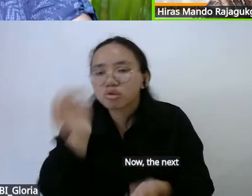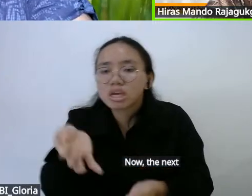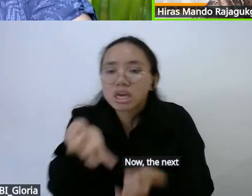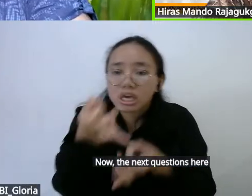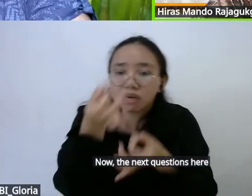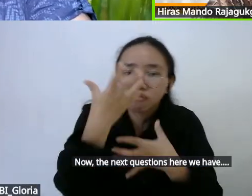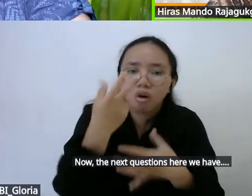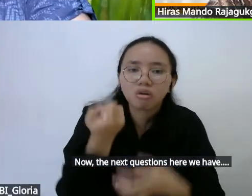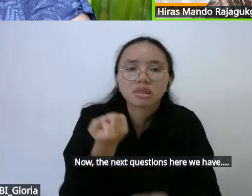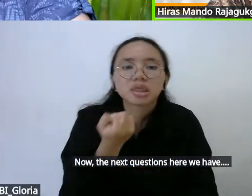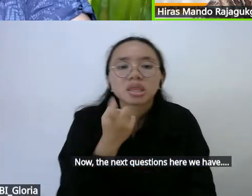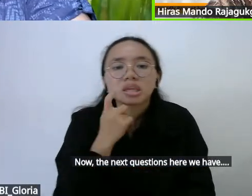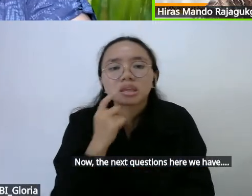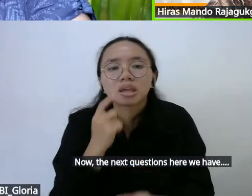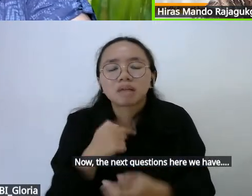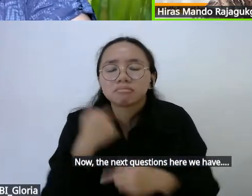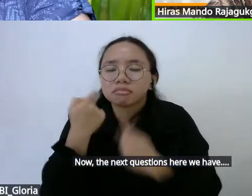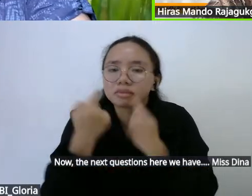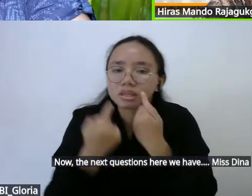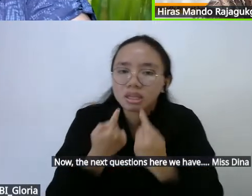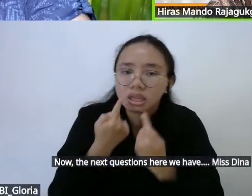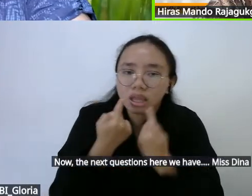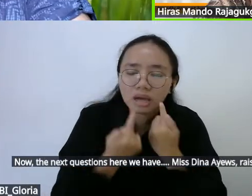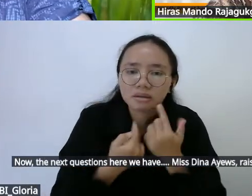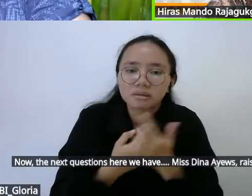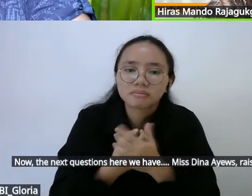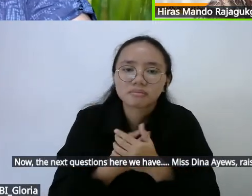have Miss Dina Ayus raising hand.